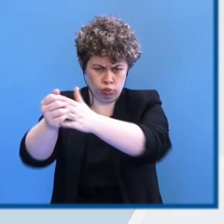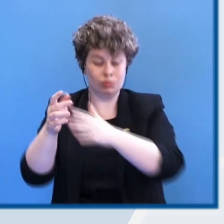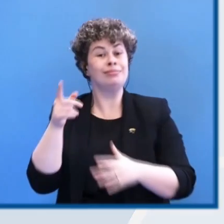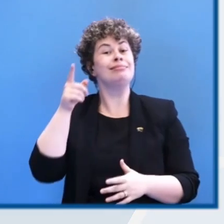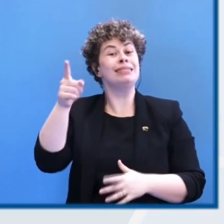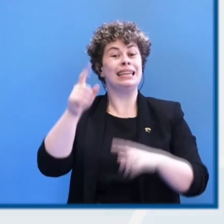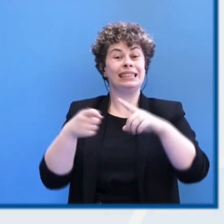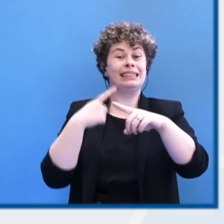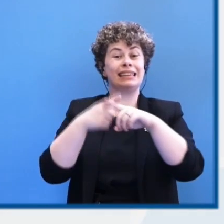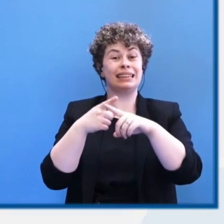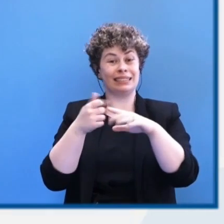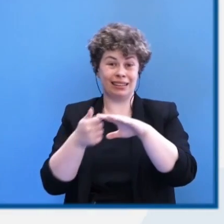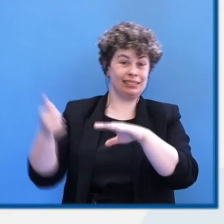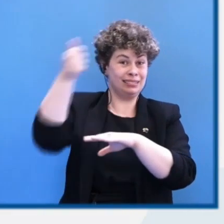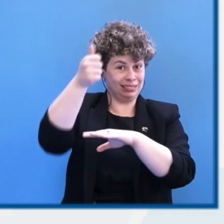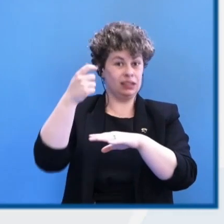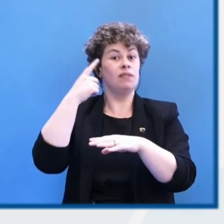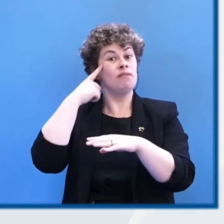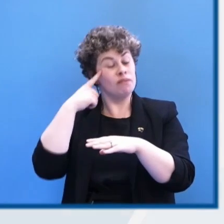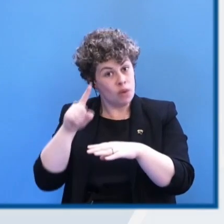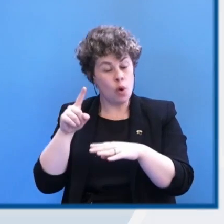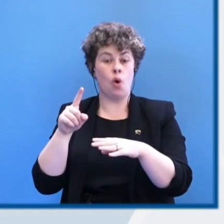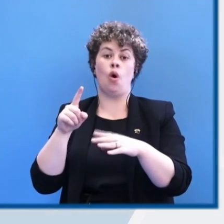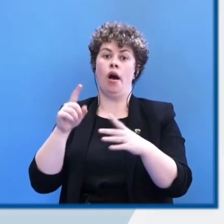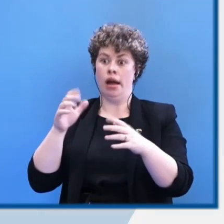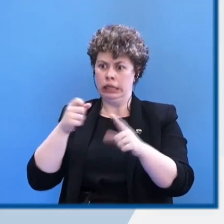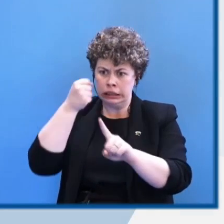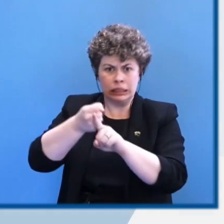the Global Network of CSOs for Disaster Reduction.